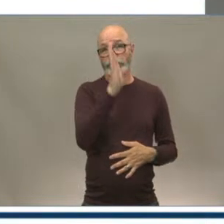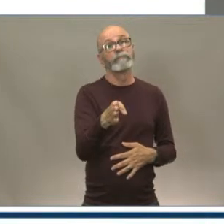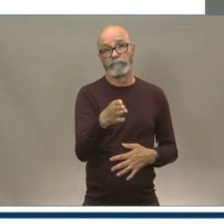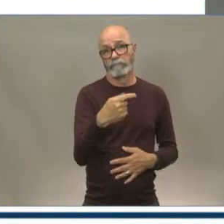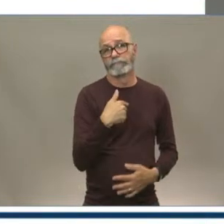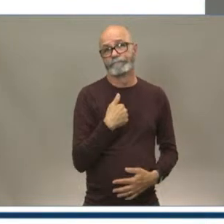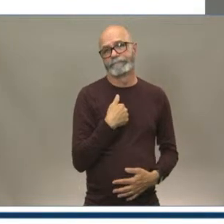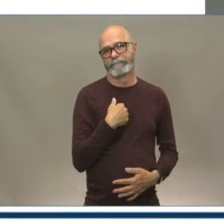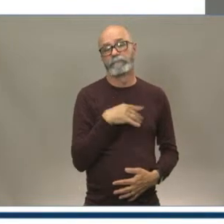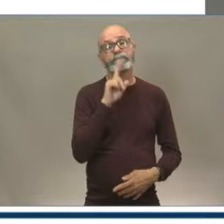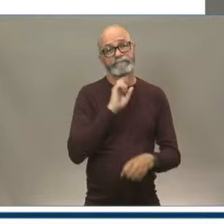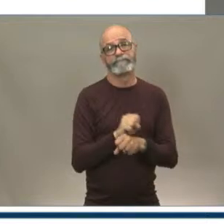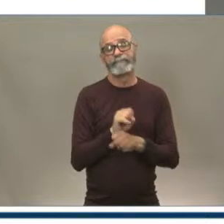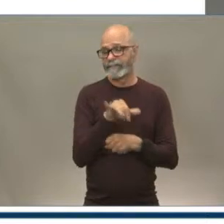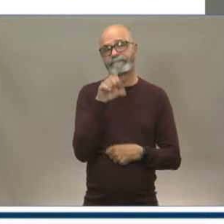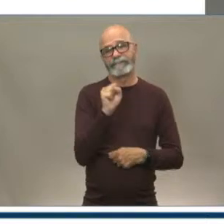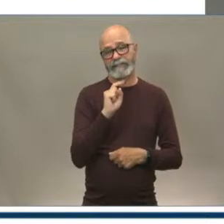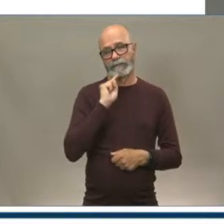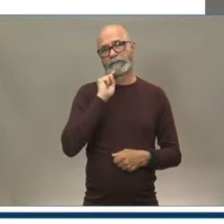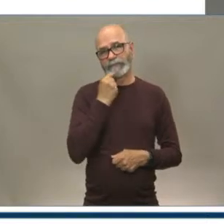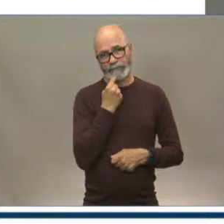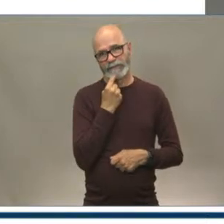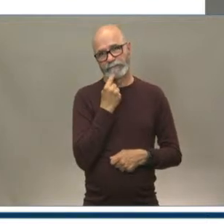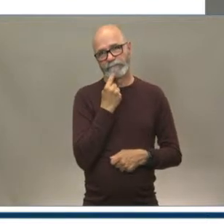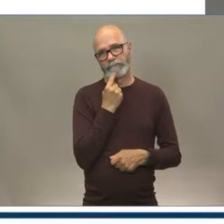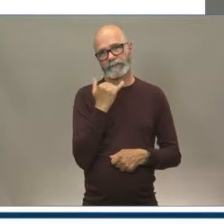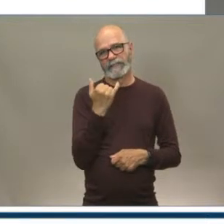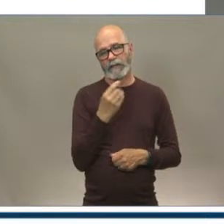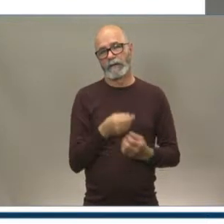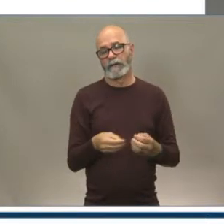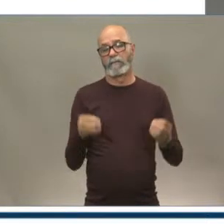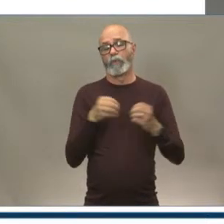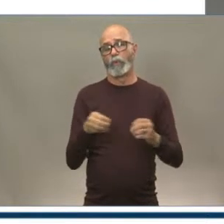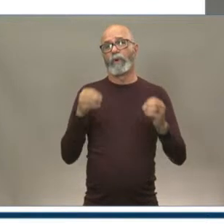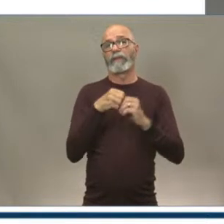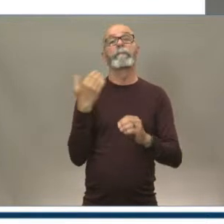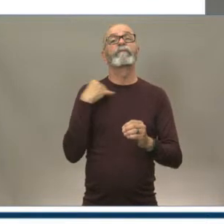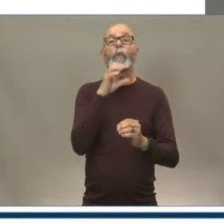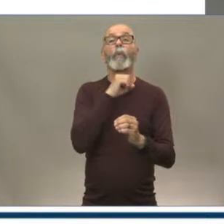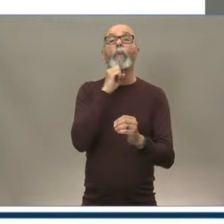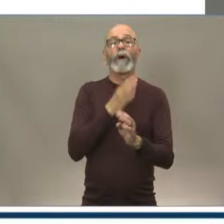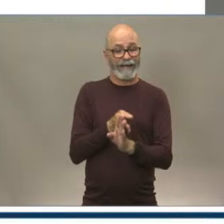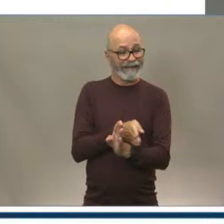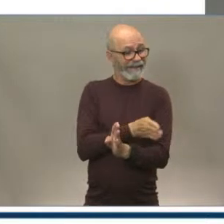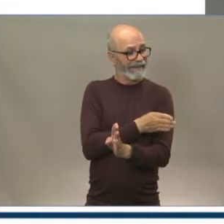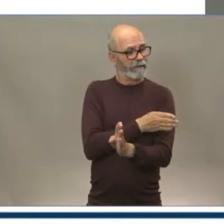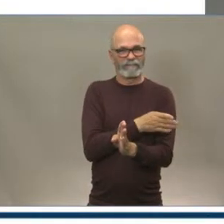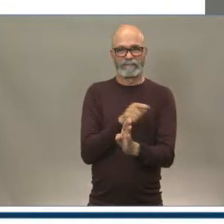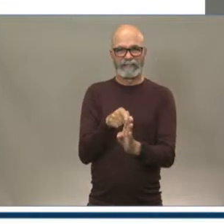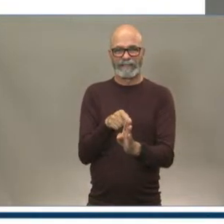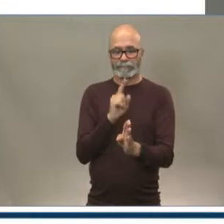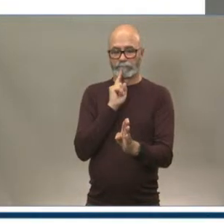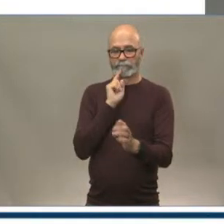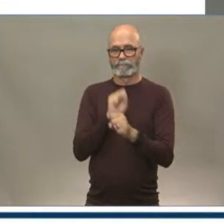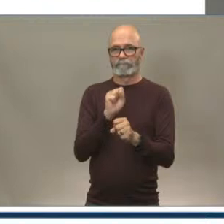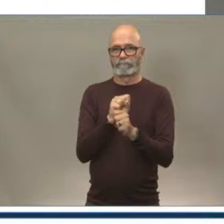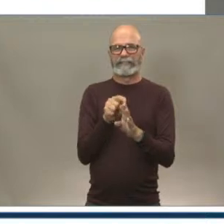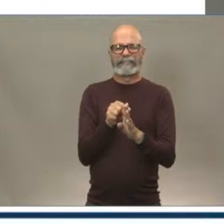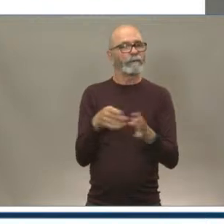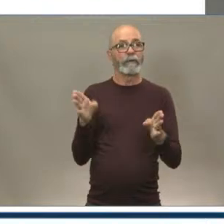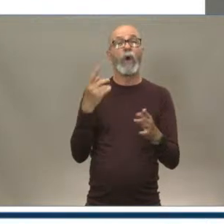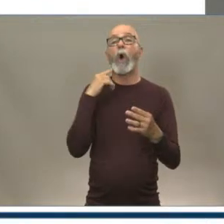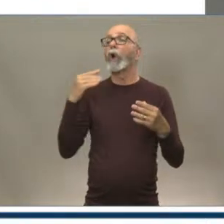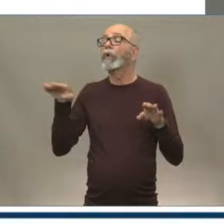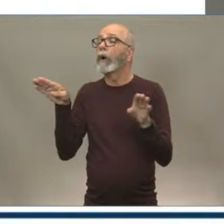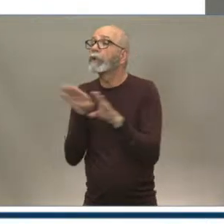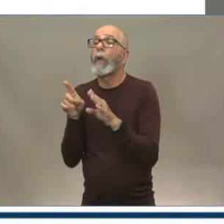serious, the most serious we've been in throughout the entire pandemic. The closure of restaurants, bars, gyms,